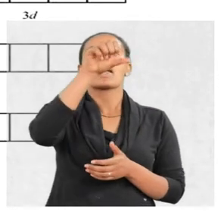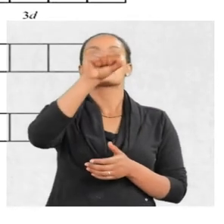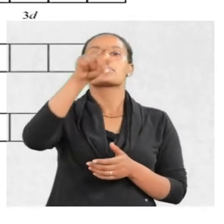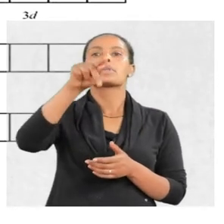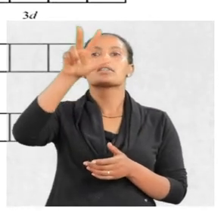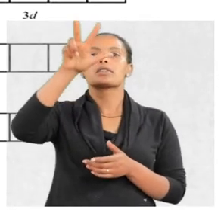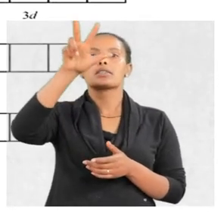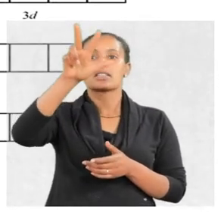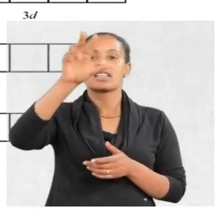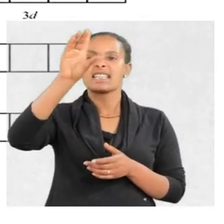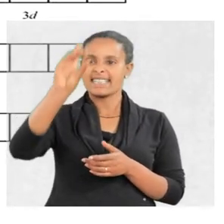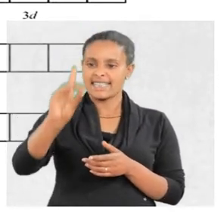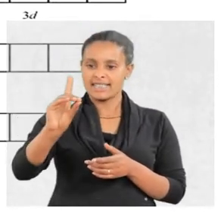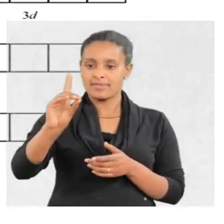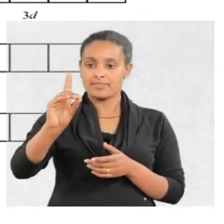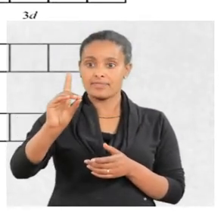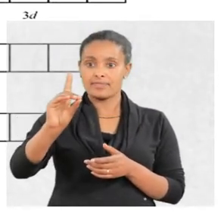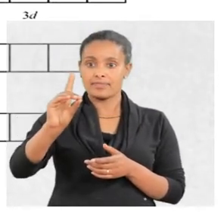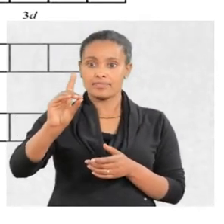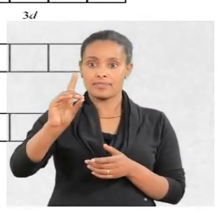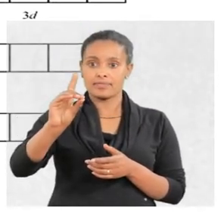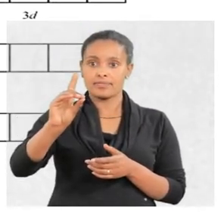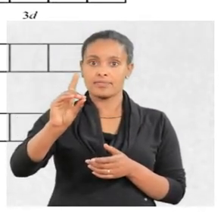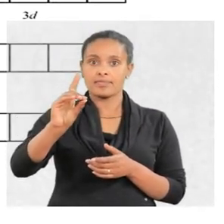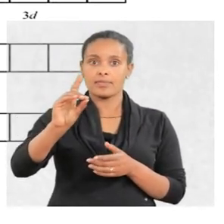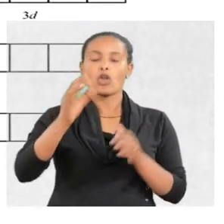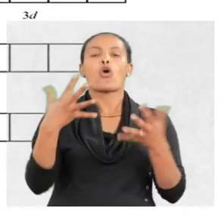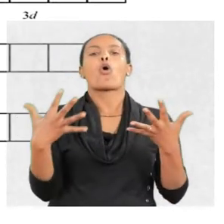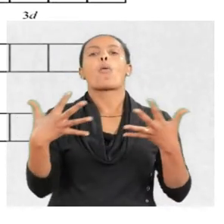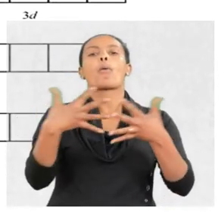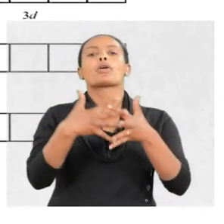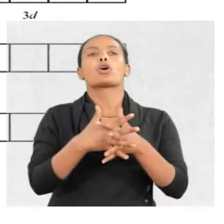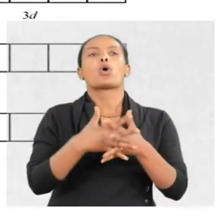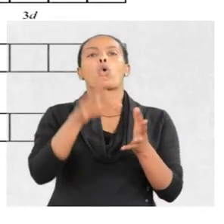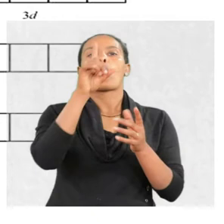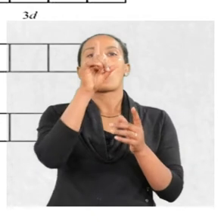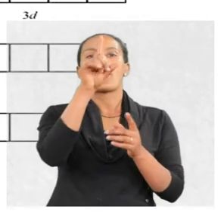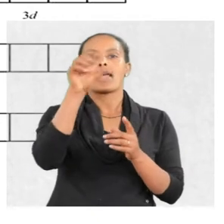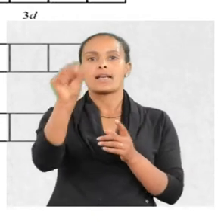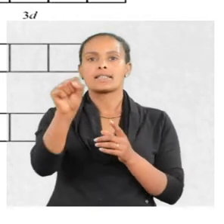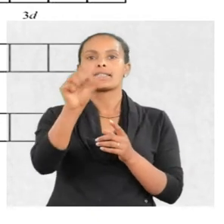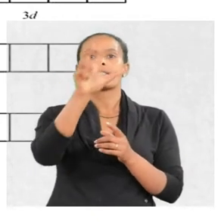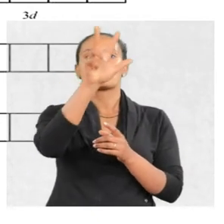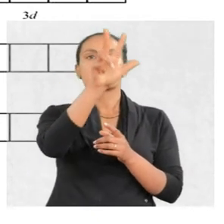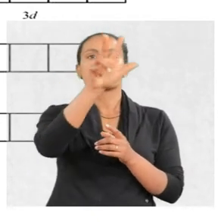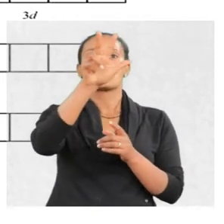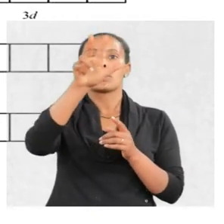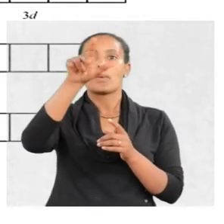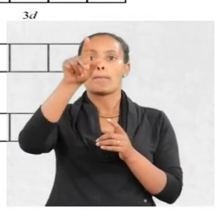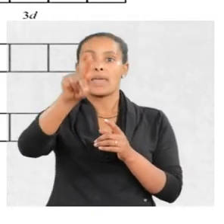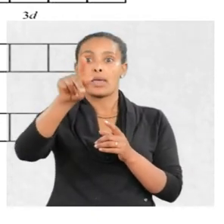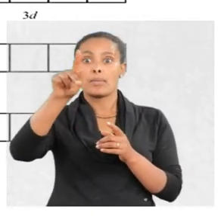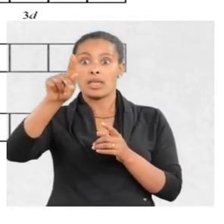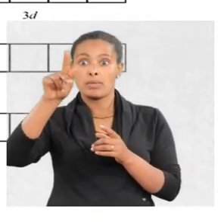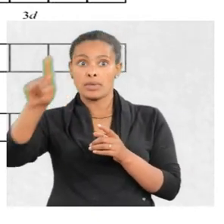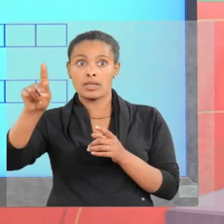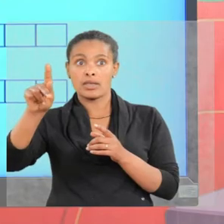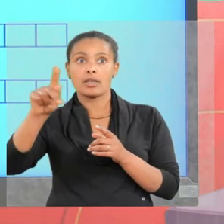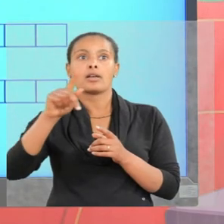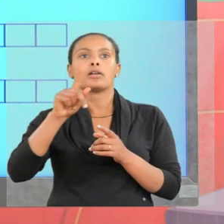sp3d hybrid orbitals. Combination of 1s, 3p and 1d orbital is